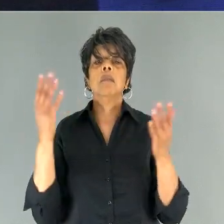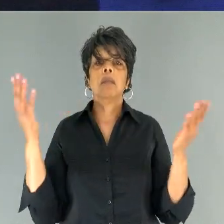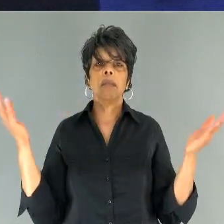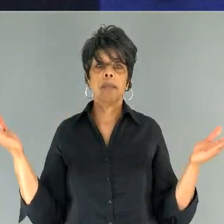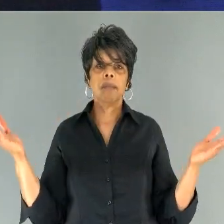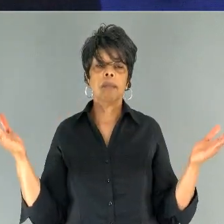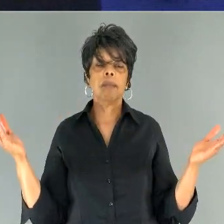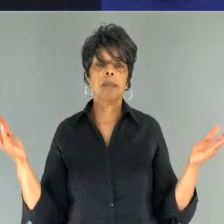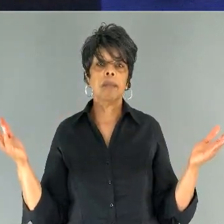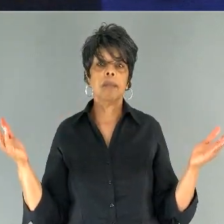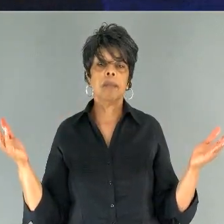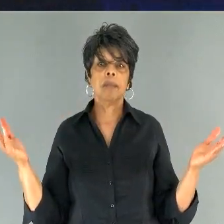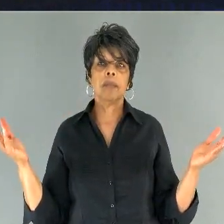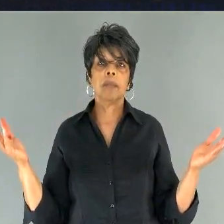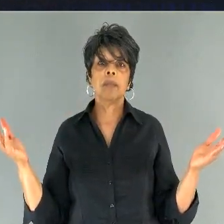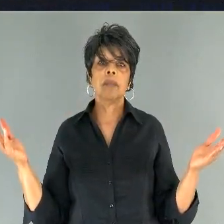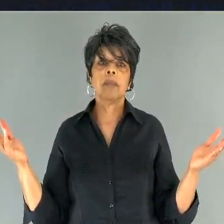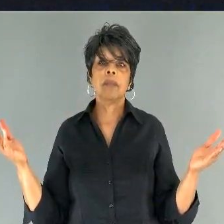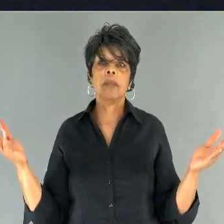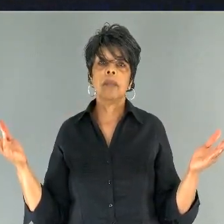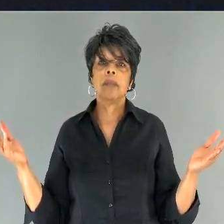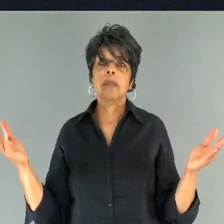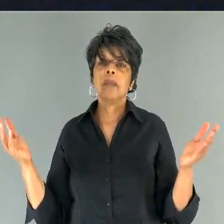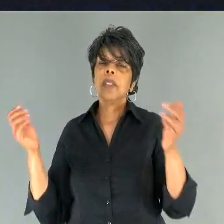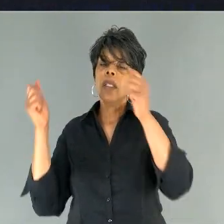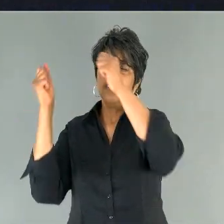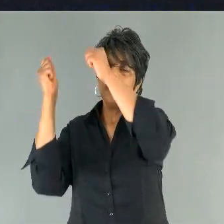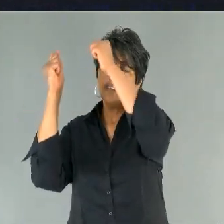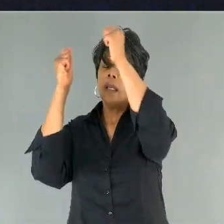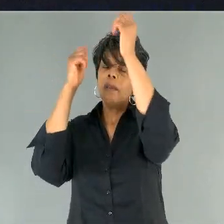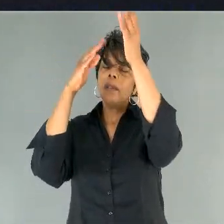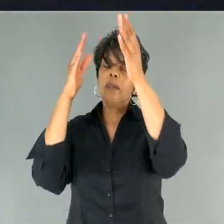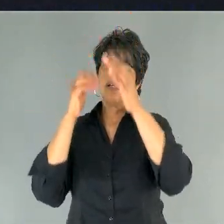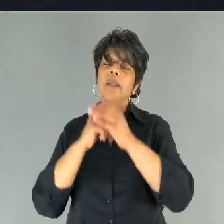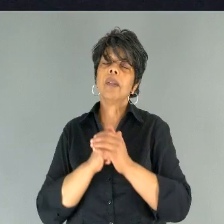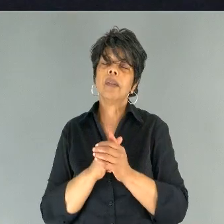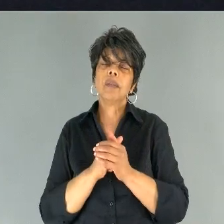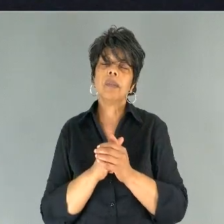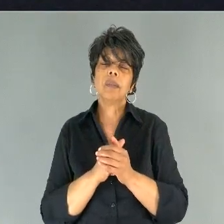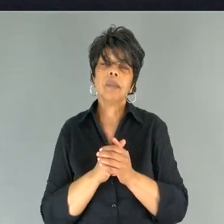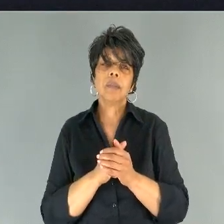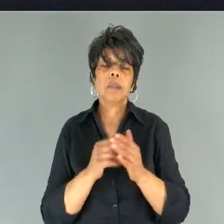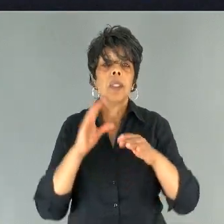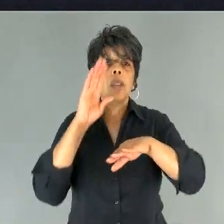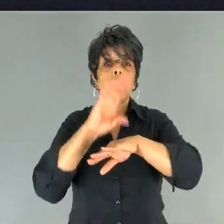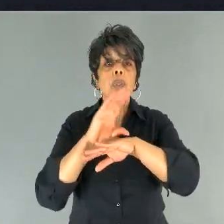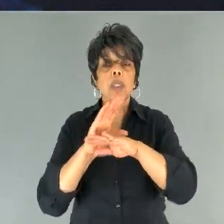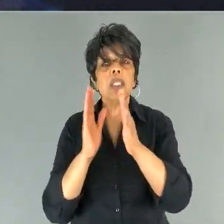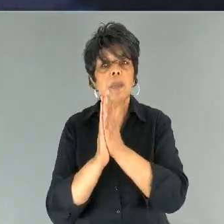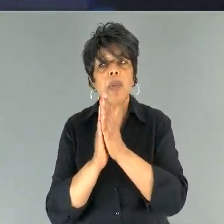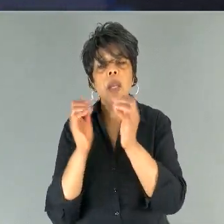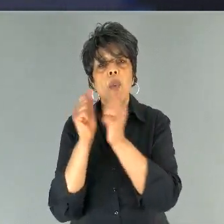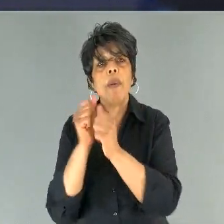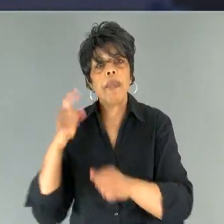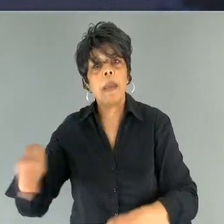saved. Say, dear Heavenly Father, come on, church, let's pray it together. Say, dear Heavenly